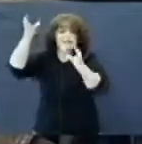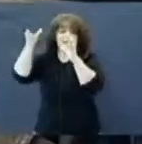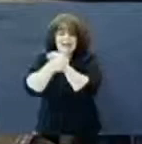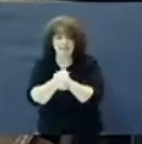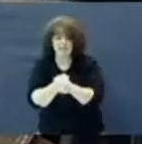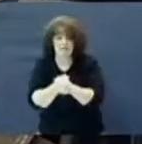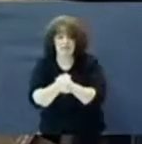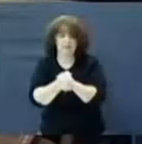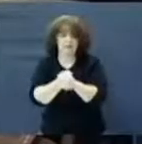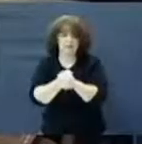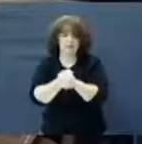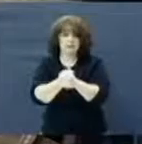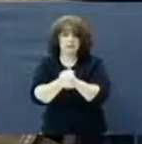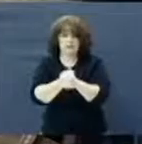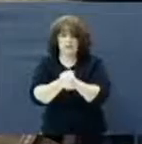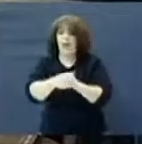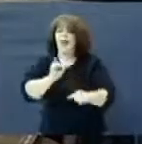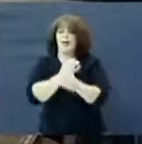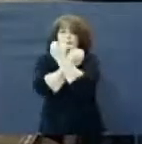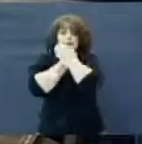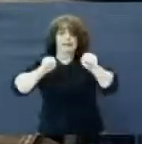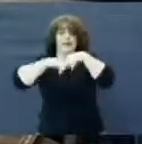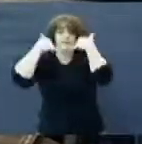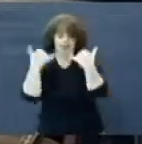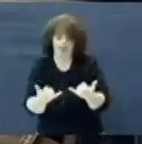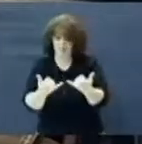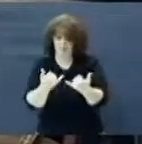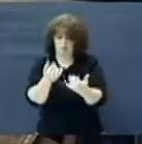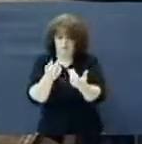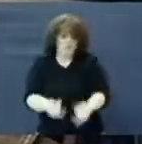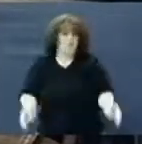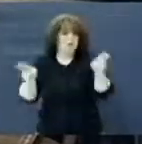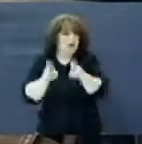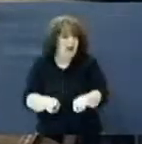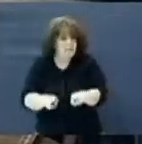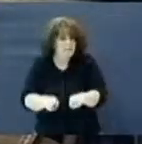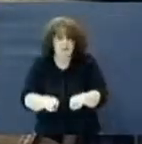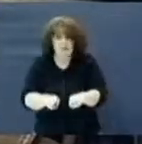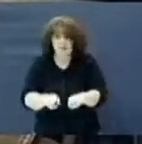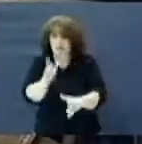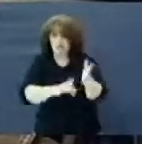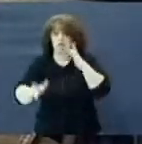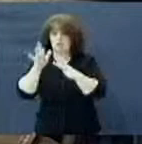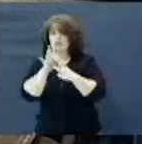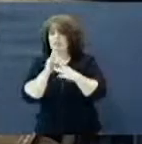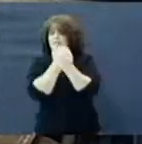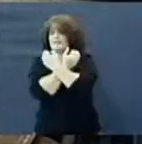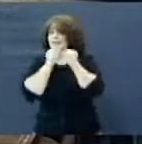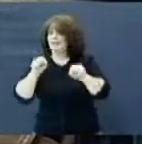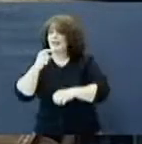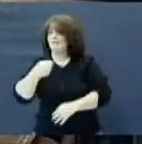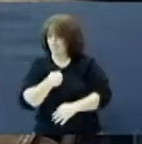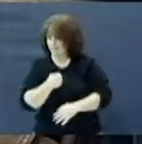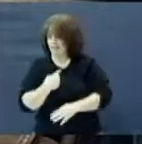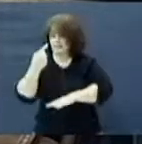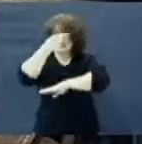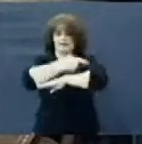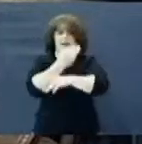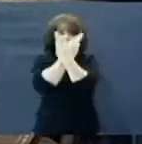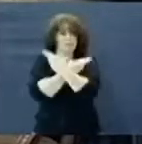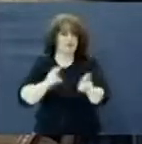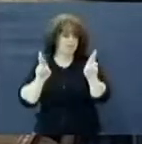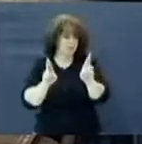I was depraved, but now I'm saved. You say, what happened? Jesus sealed me to the day of redemption. Look at verse